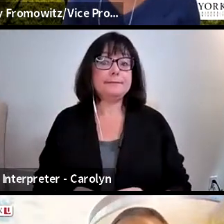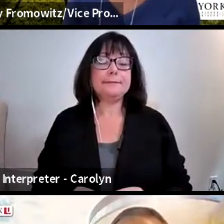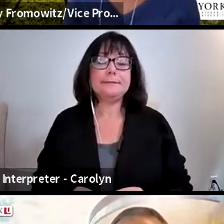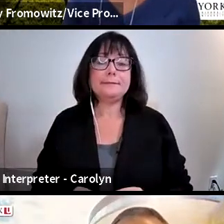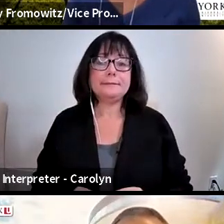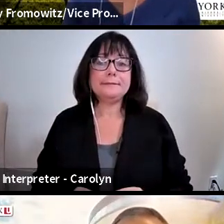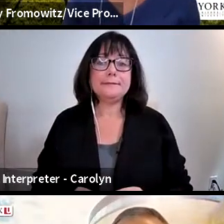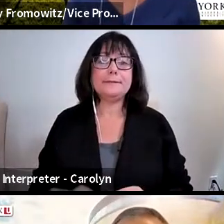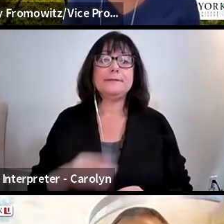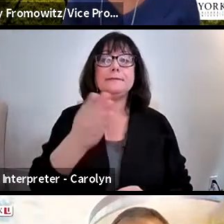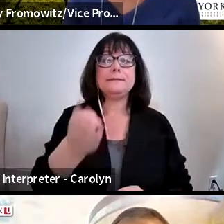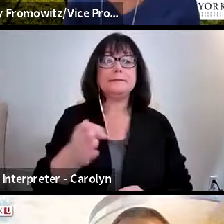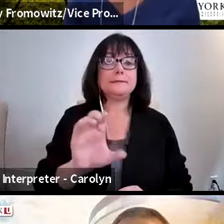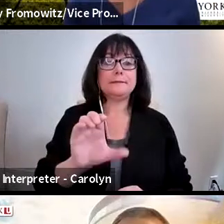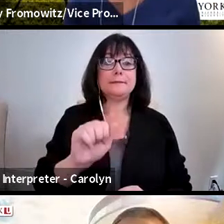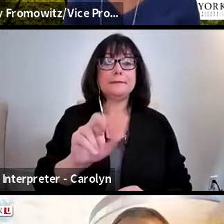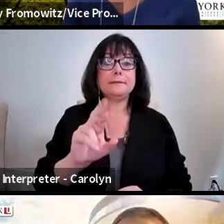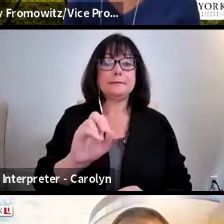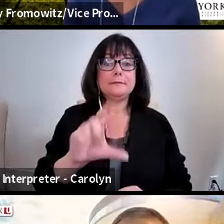Carol?